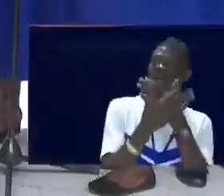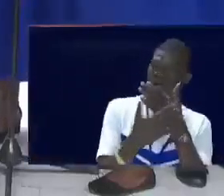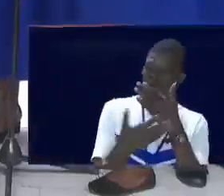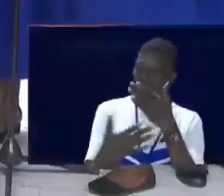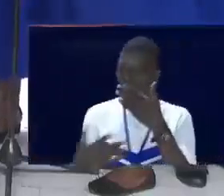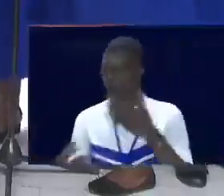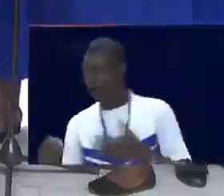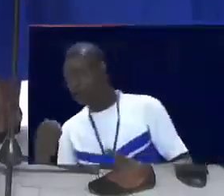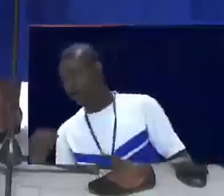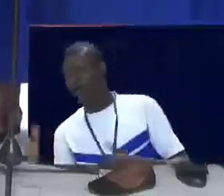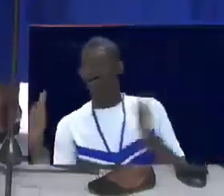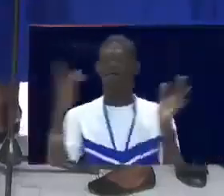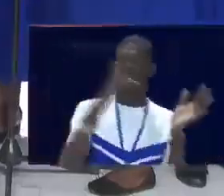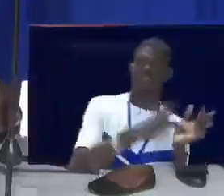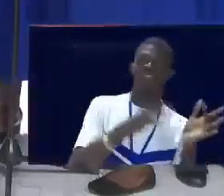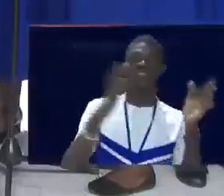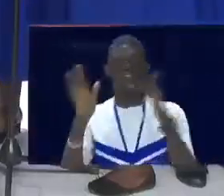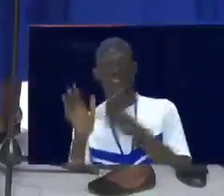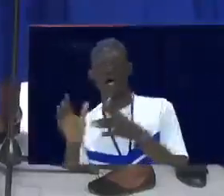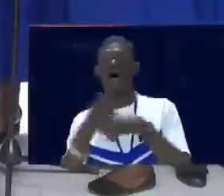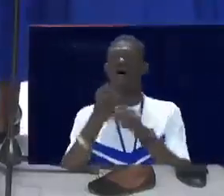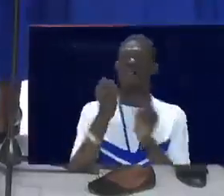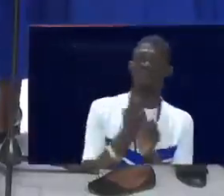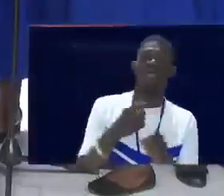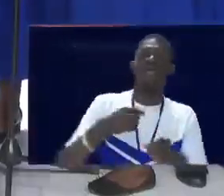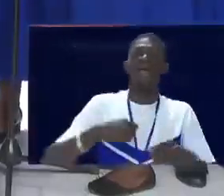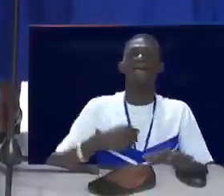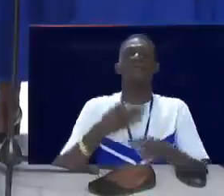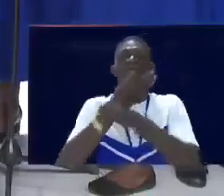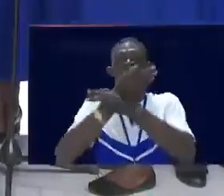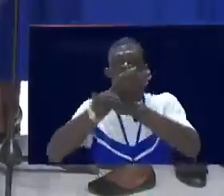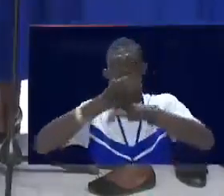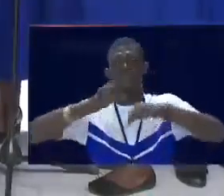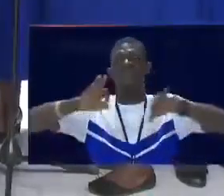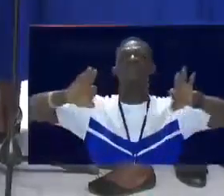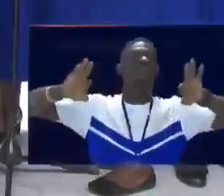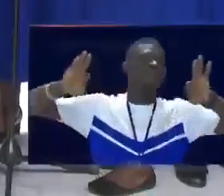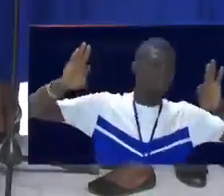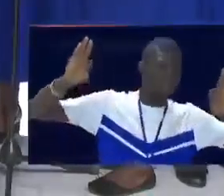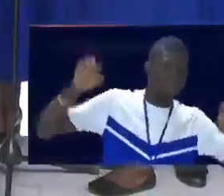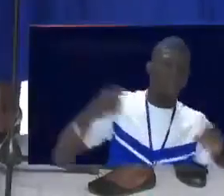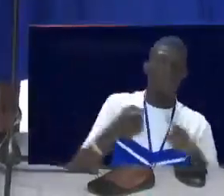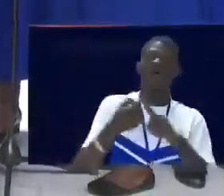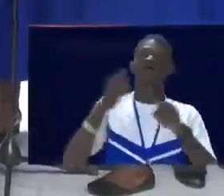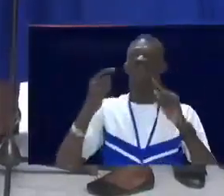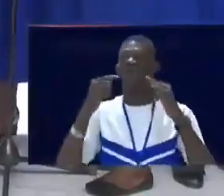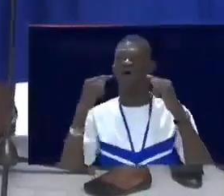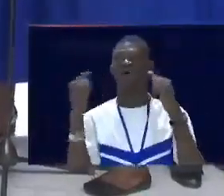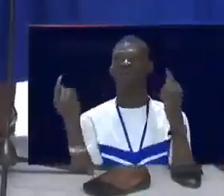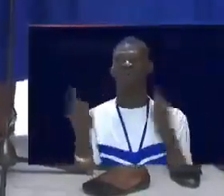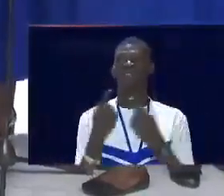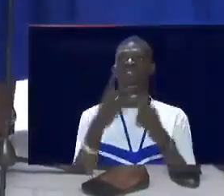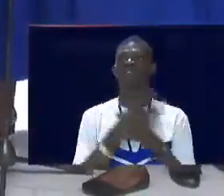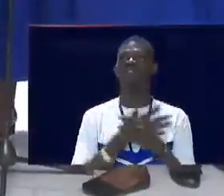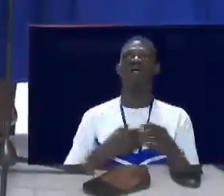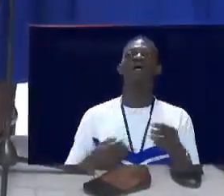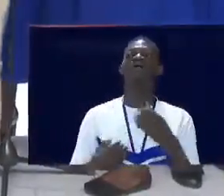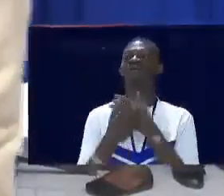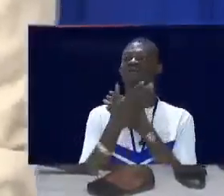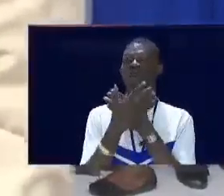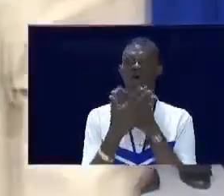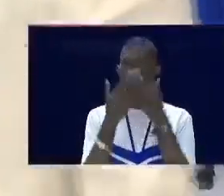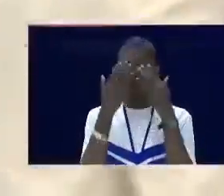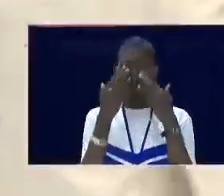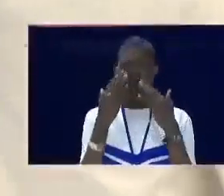name. Yes, your Jesus set me free from sin and